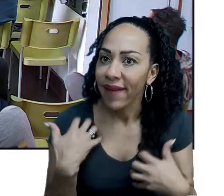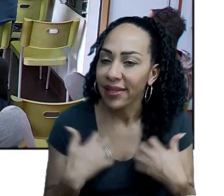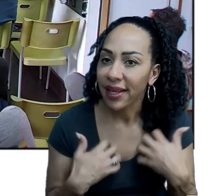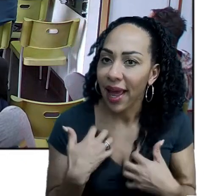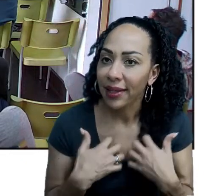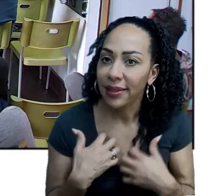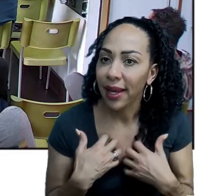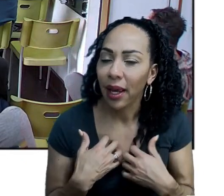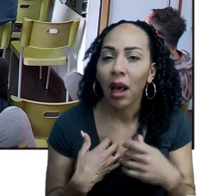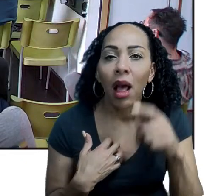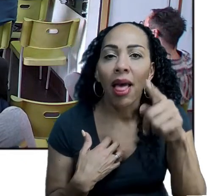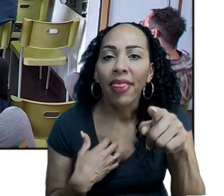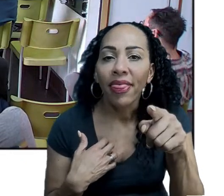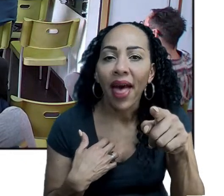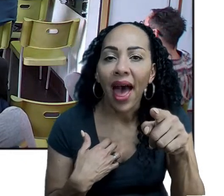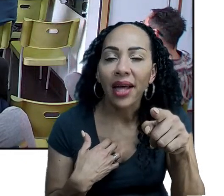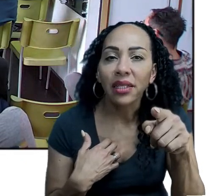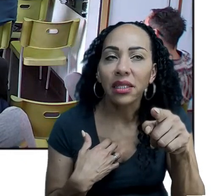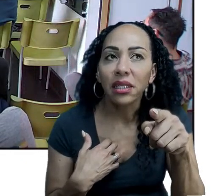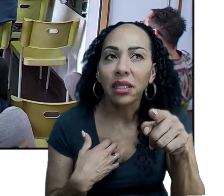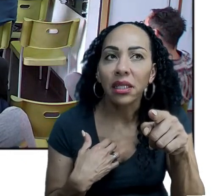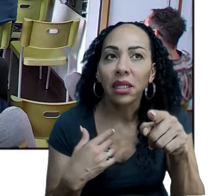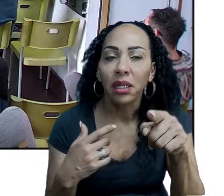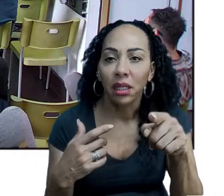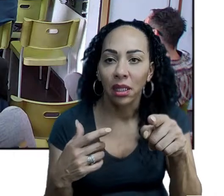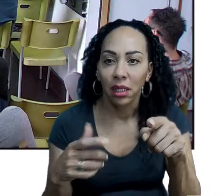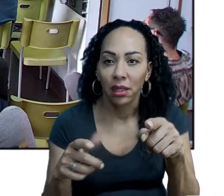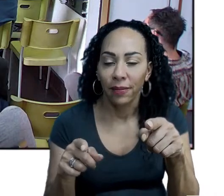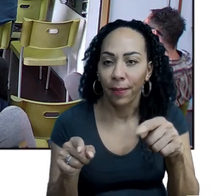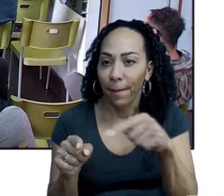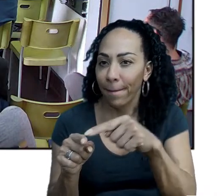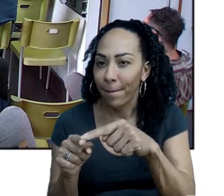That triangle between facilitation and